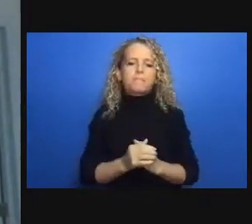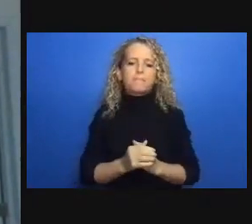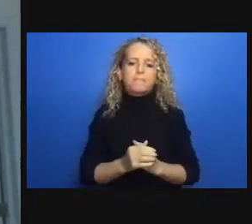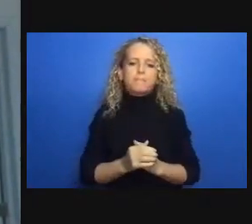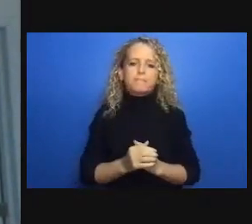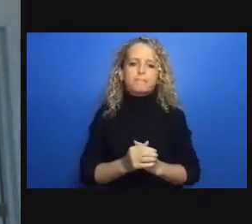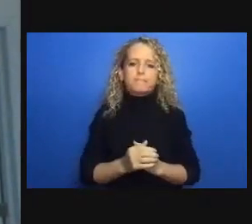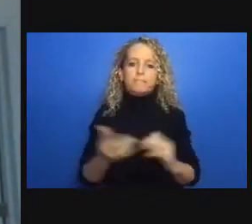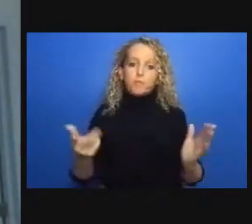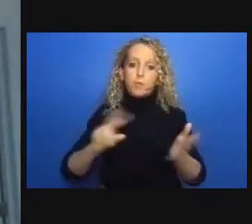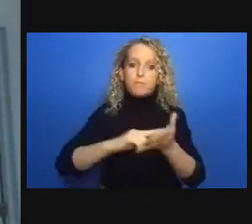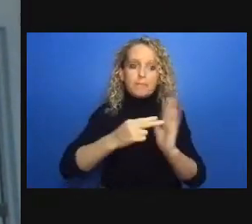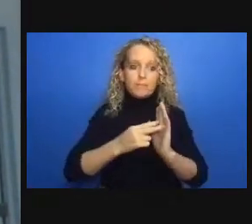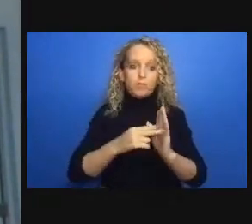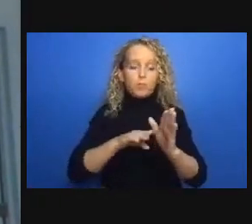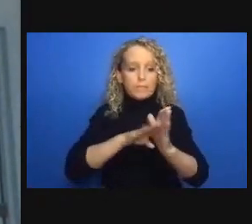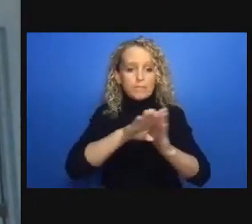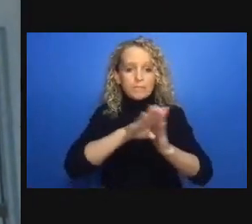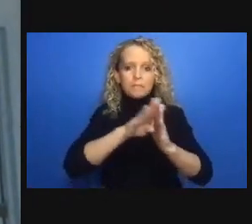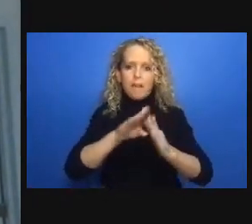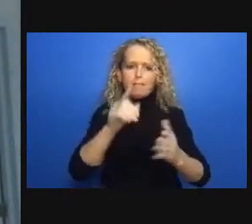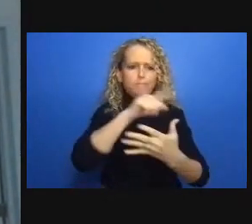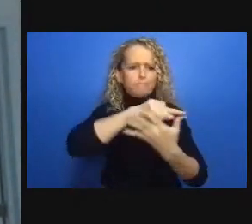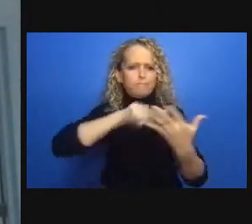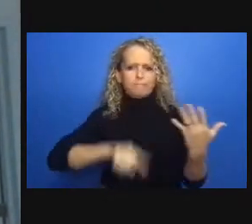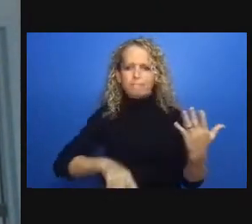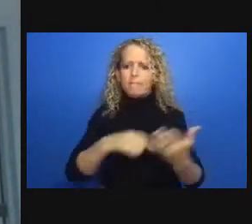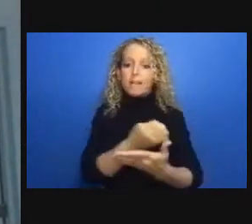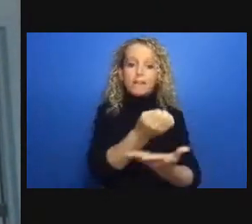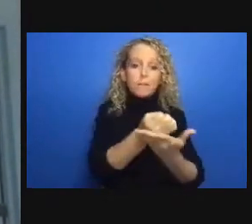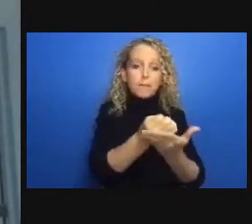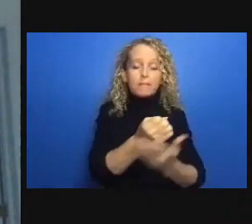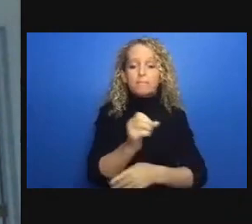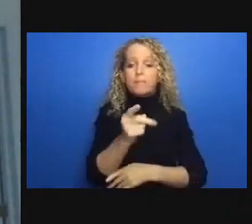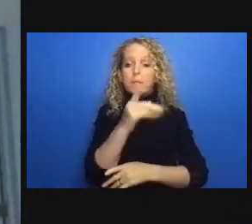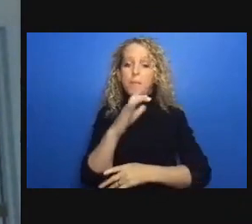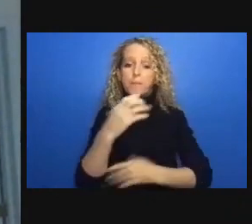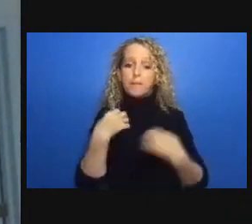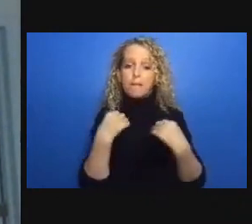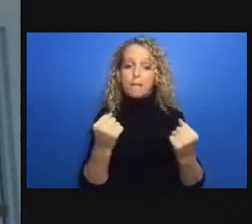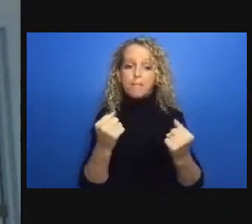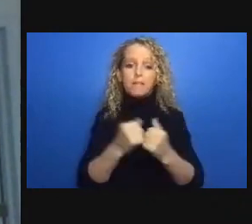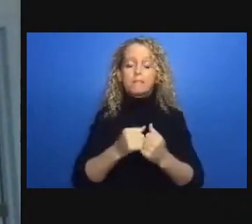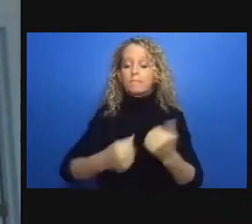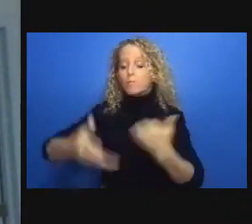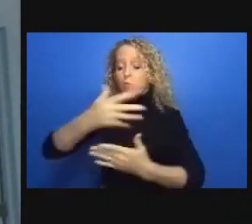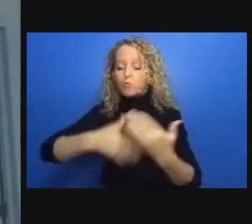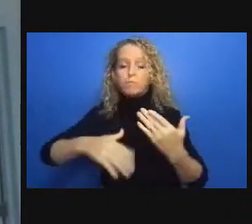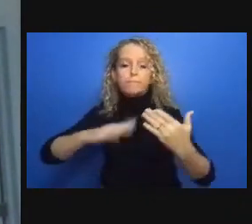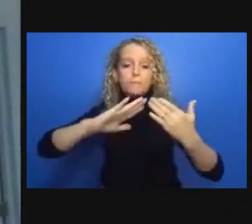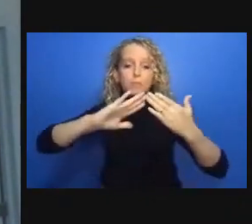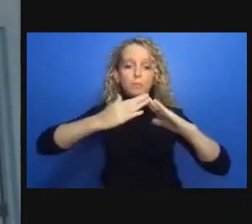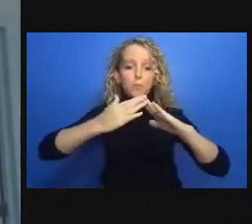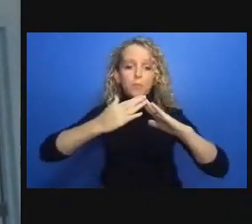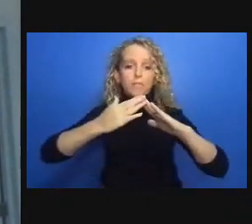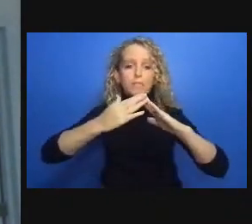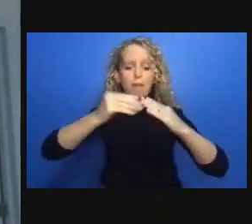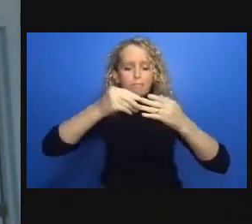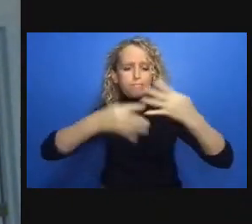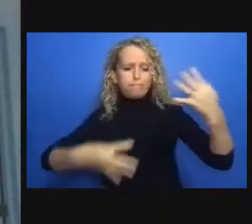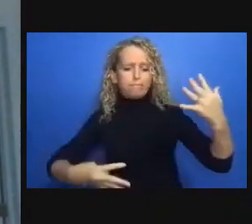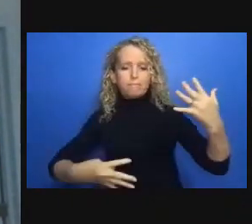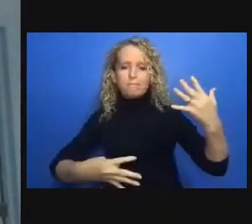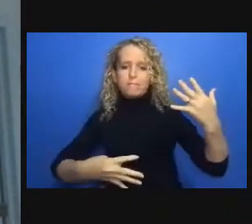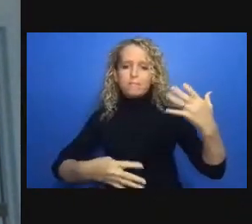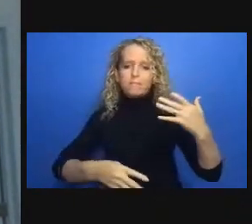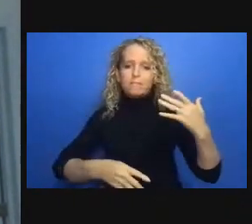facets to the rebuilding, that there are economic, public health, there are social, community, lots of different things to think